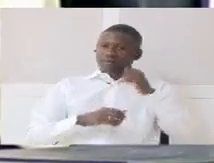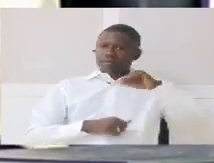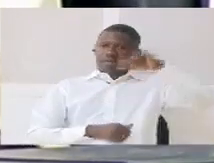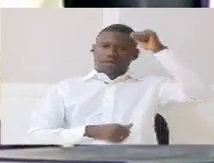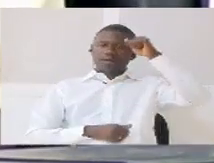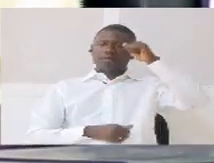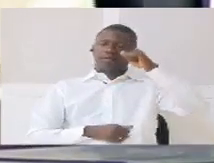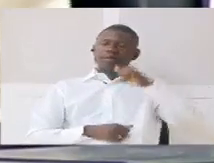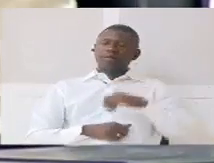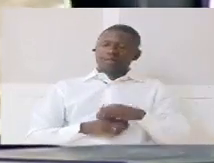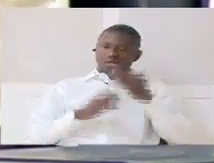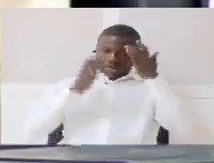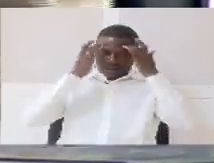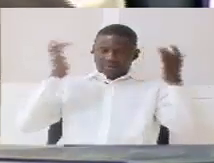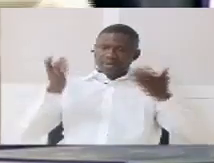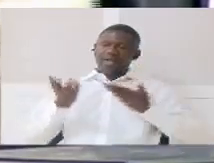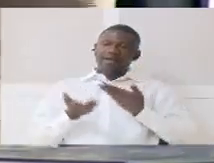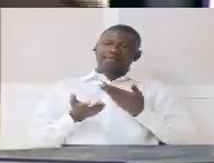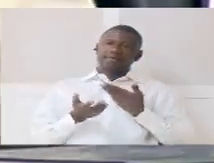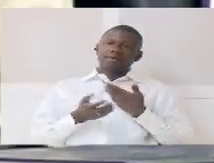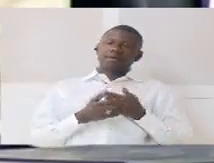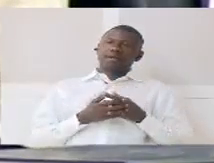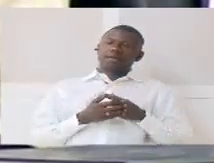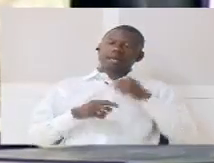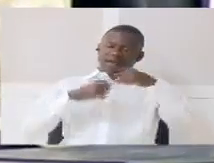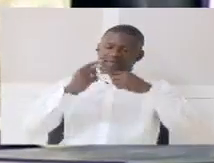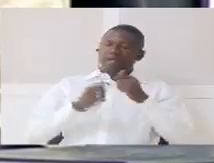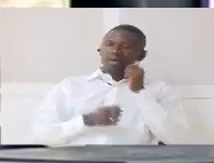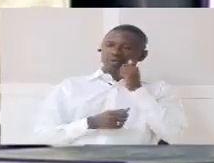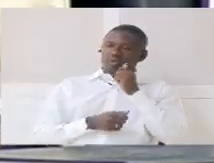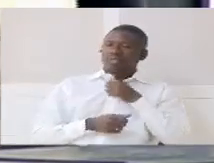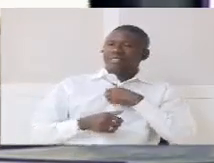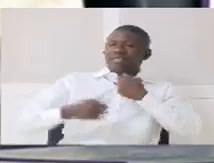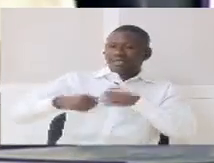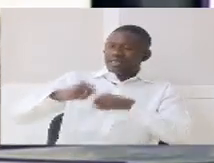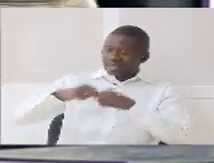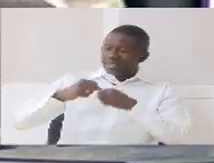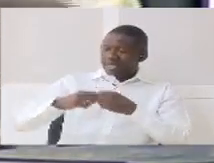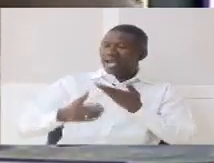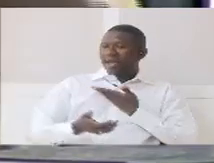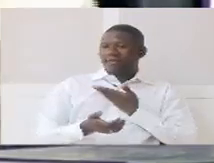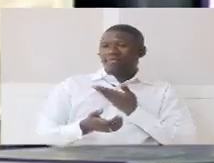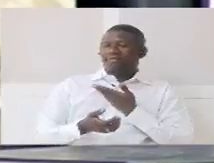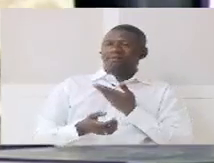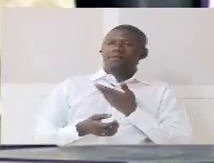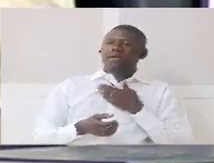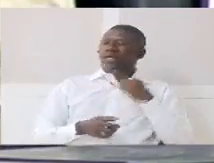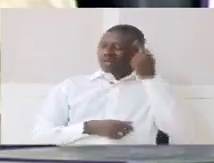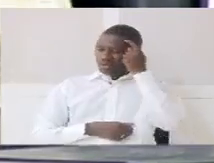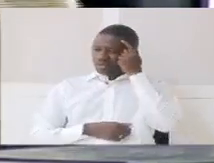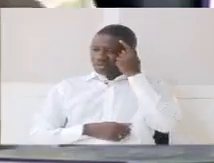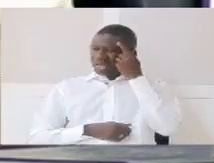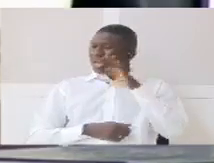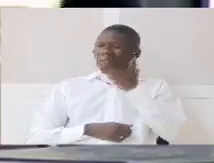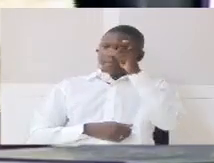was matured. That I have experienced. Not a training means rakono. And also the training that I had in it. I saw to it